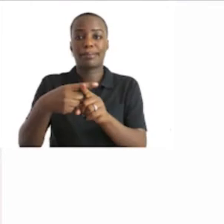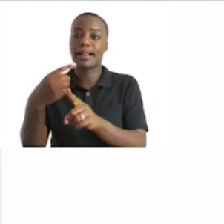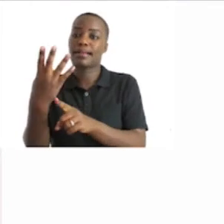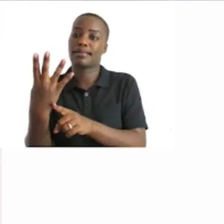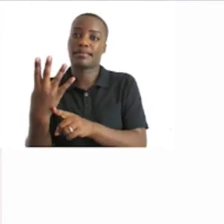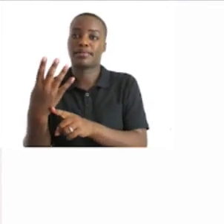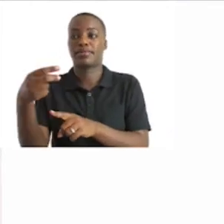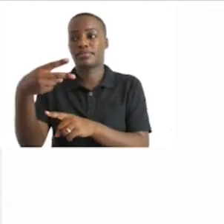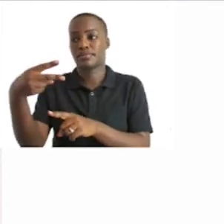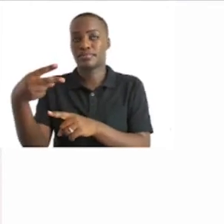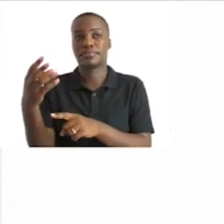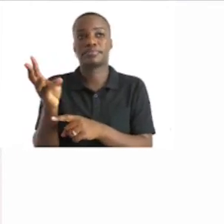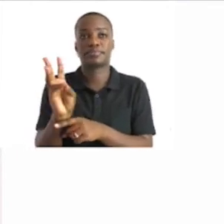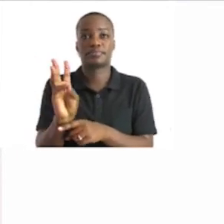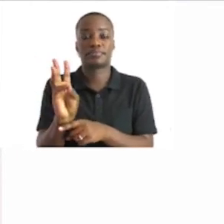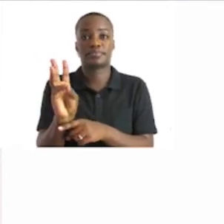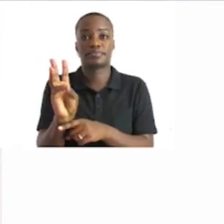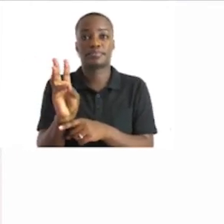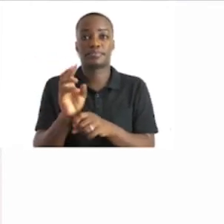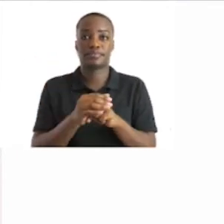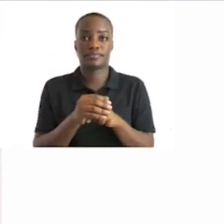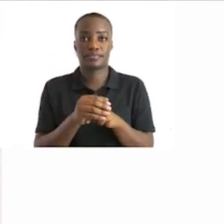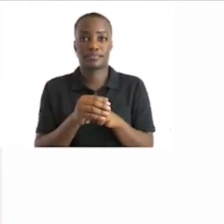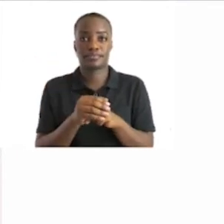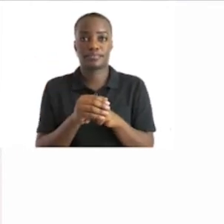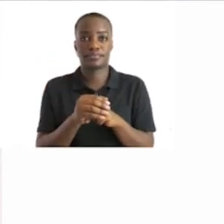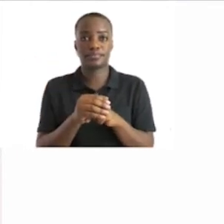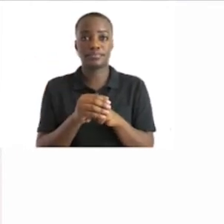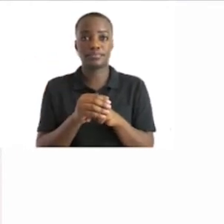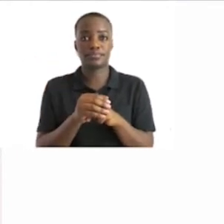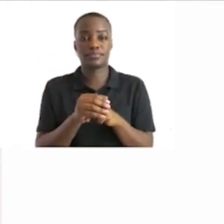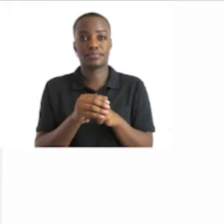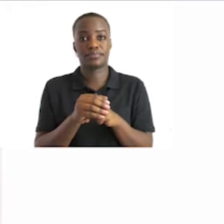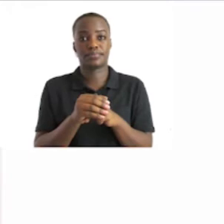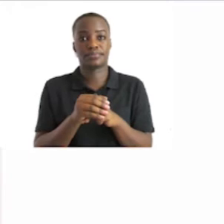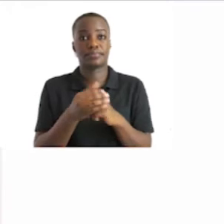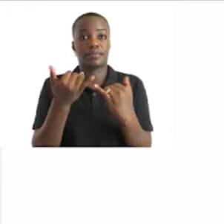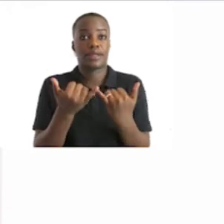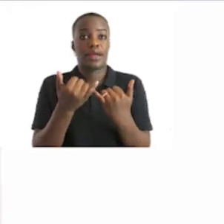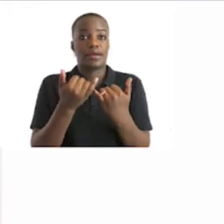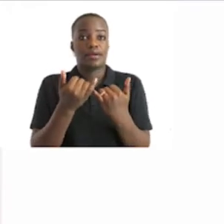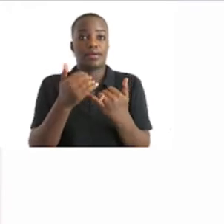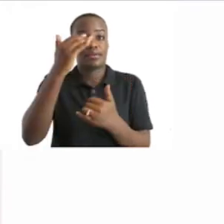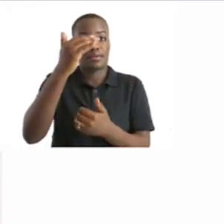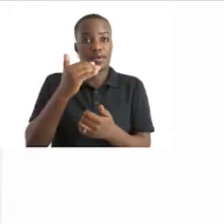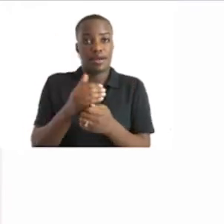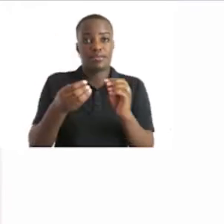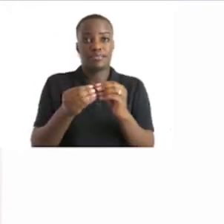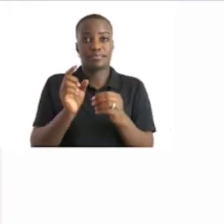2 plus 4 equals 6. Now let's take a look at the next